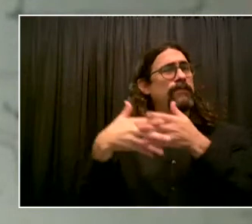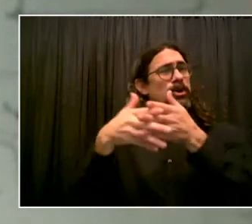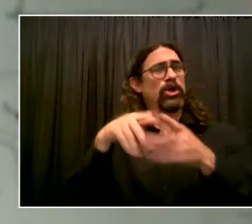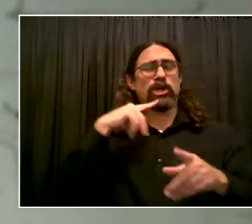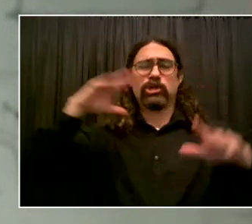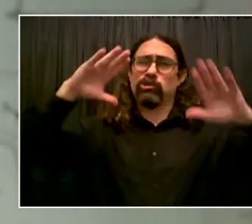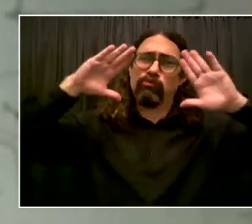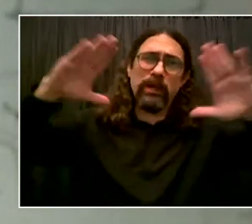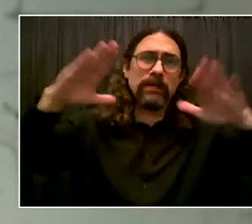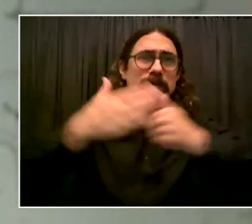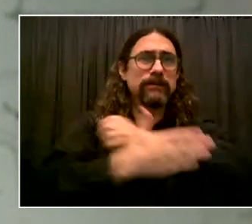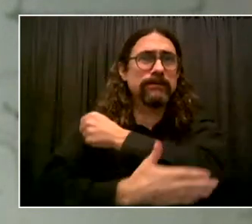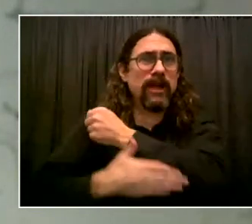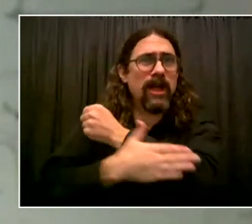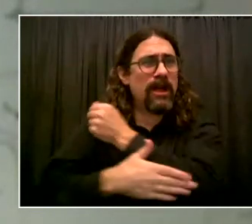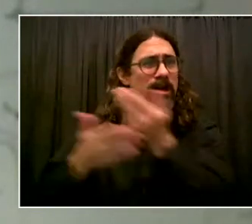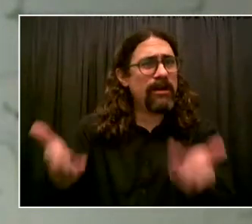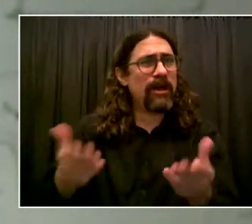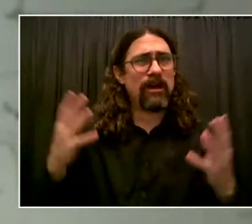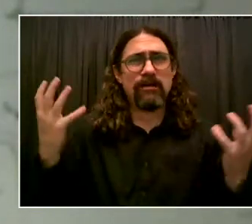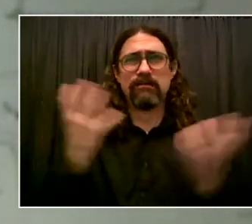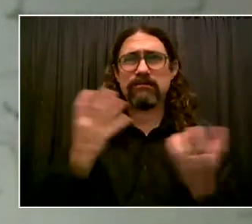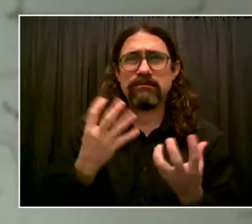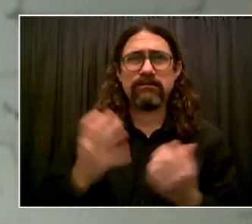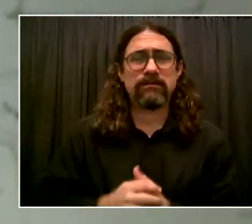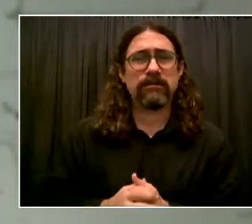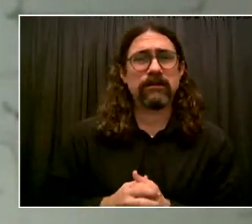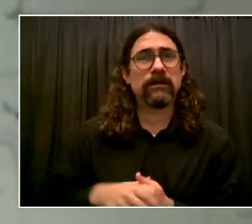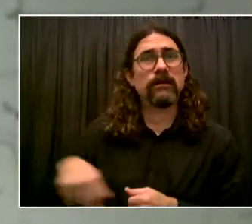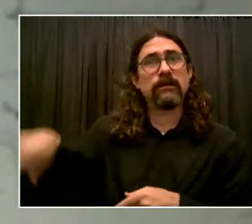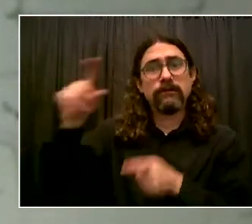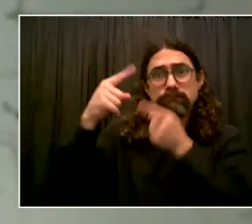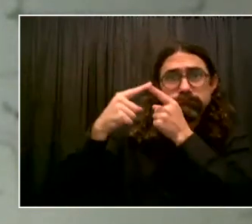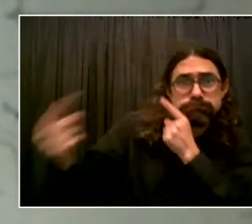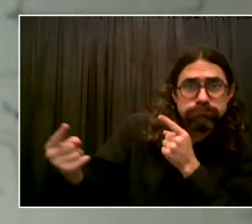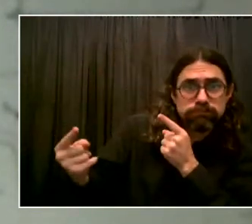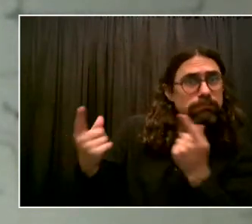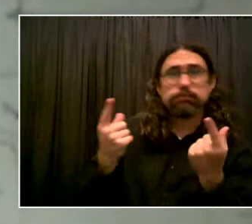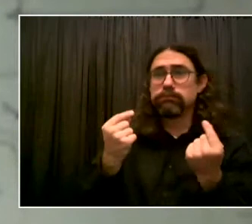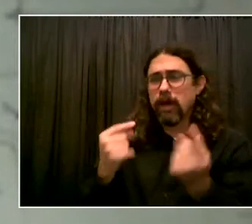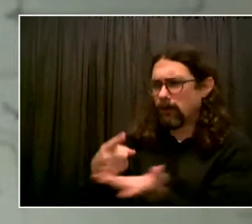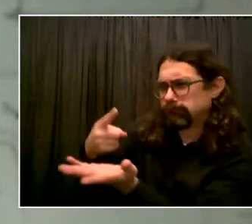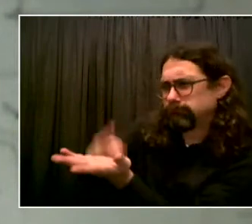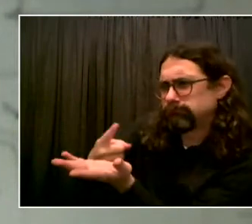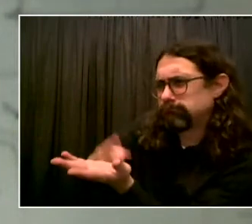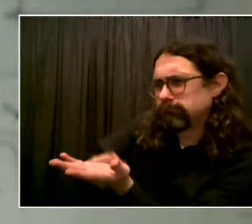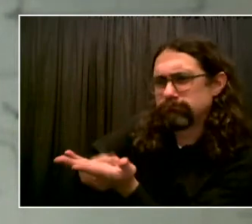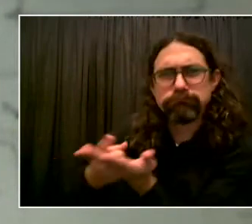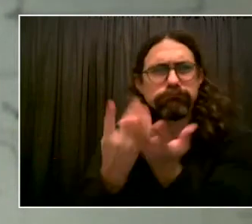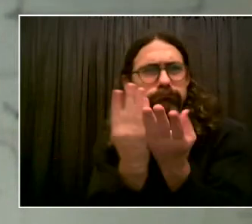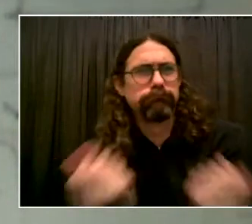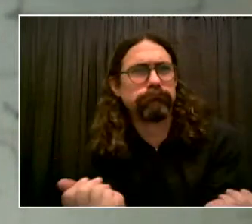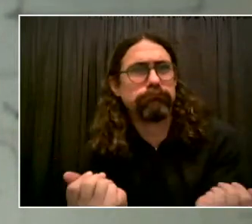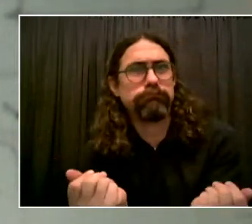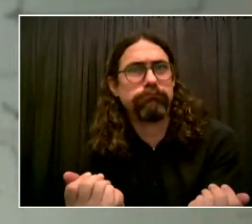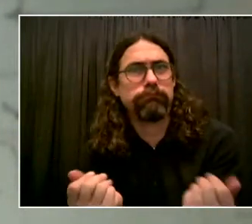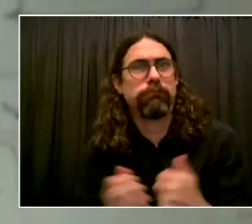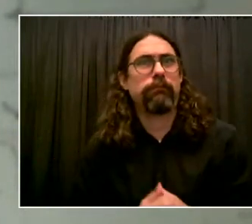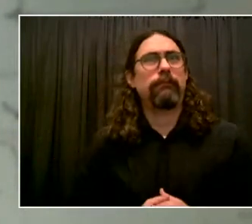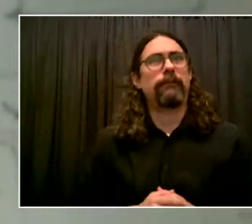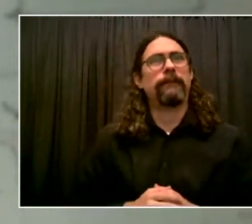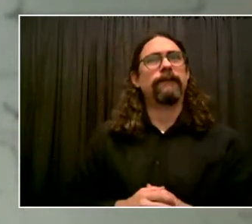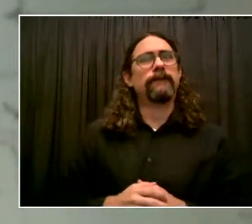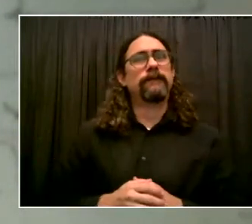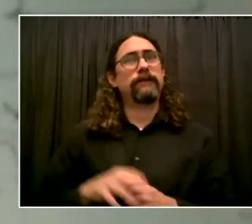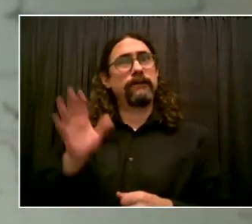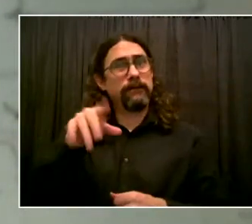public. But focusing solely on holdouts misses out on the one overarching important point, that